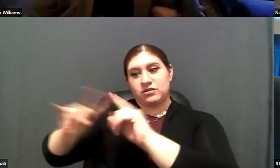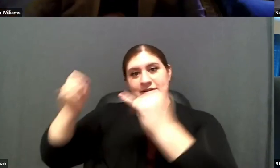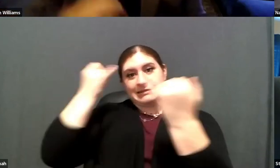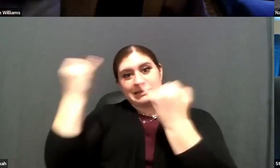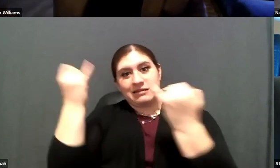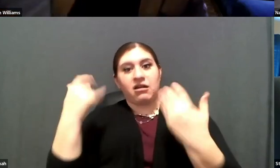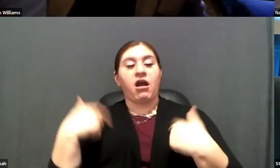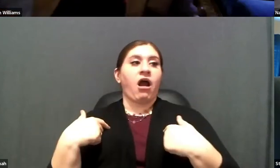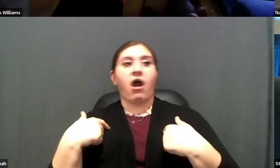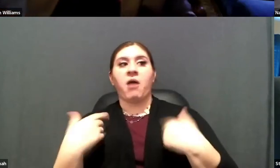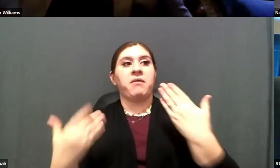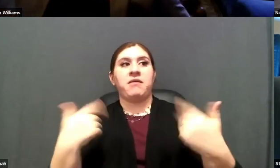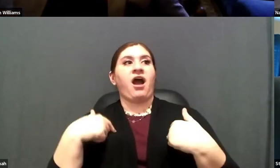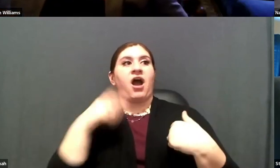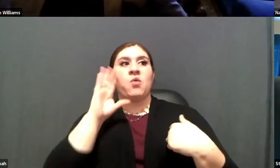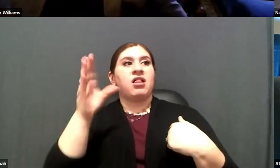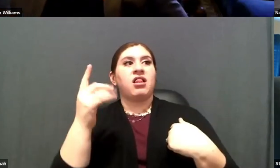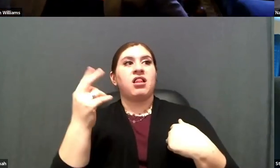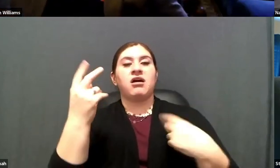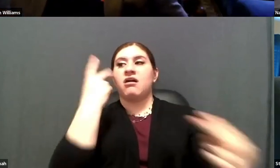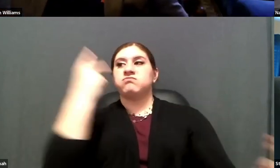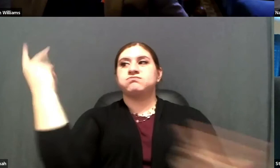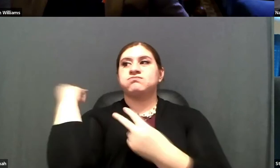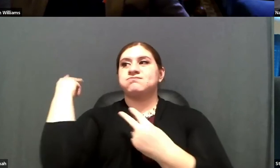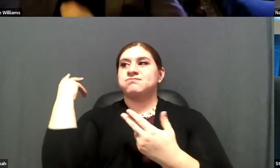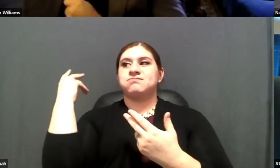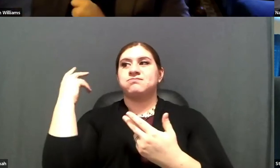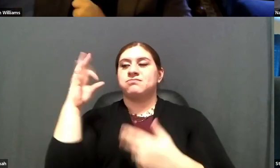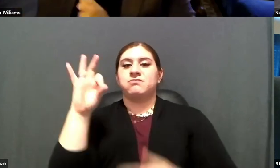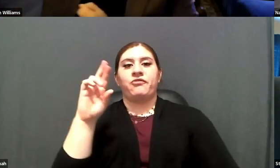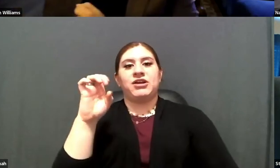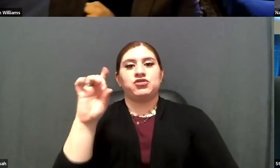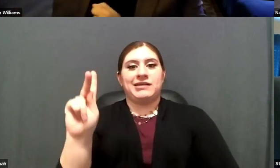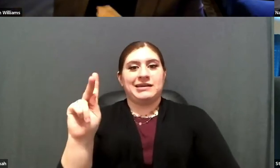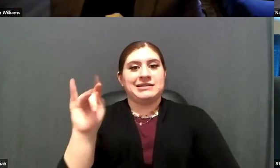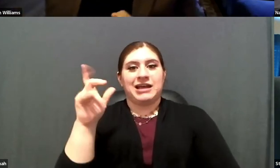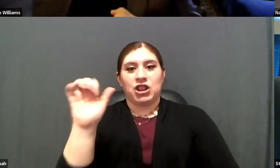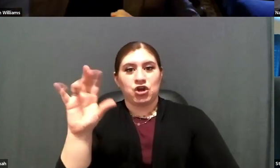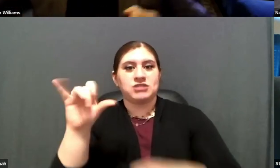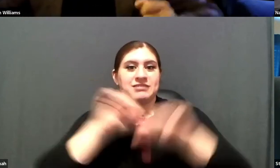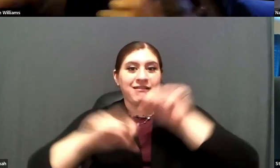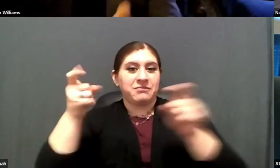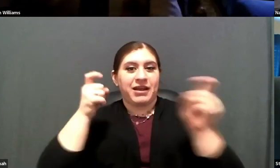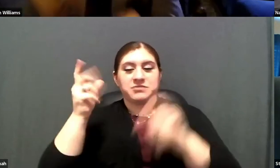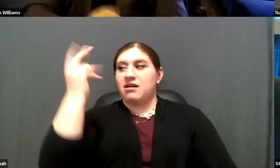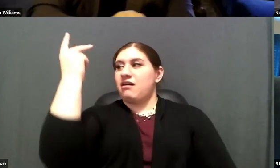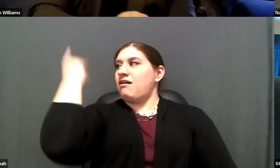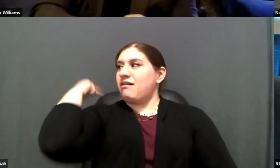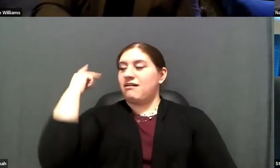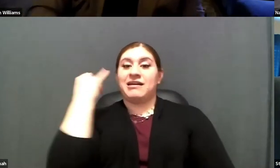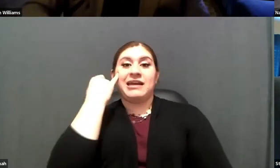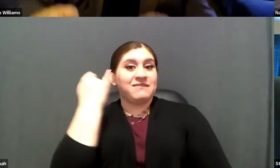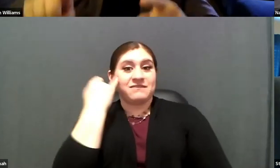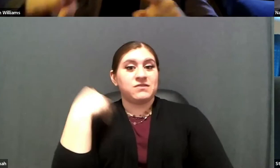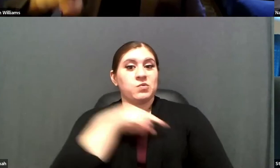well, maybe I might reach all the way back to Frederick Taylor, scientific management, go way back and say, well, you know, if we just set